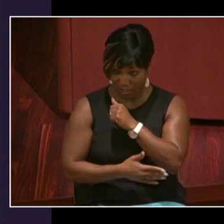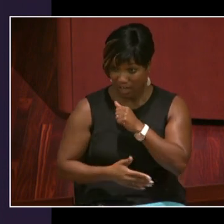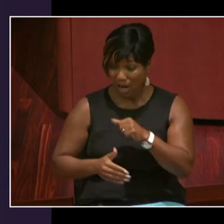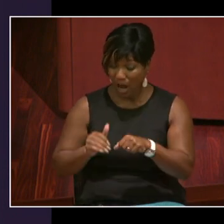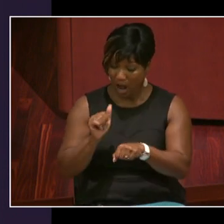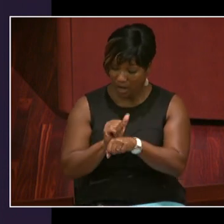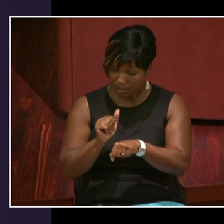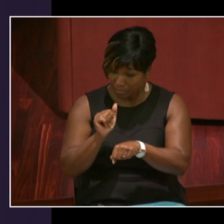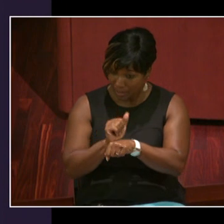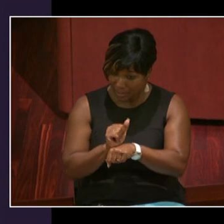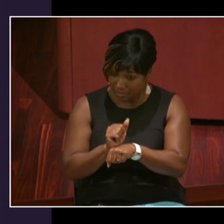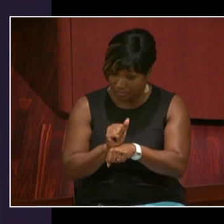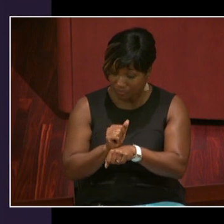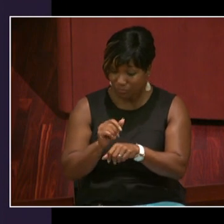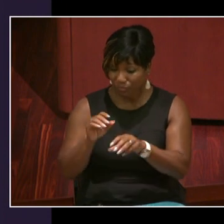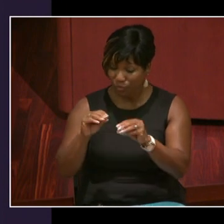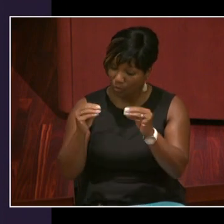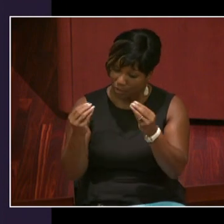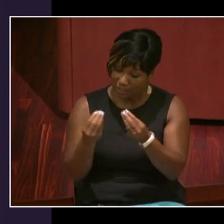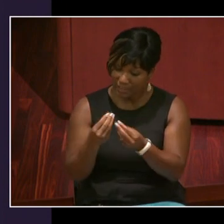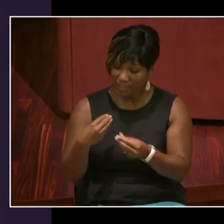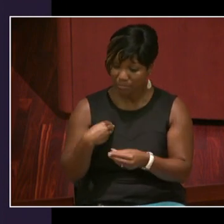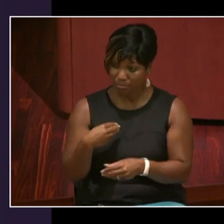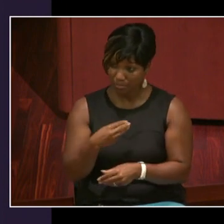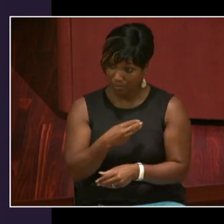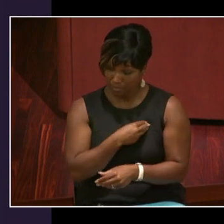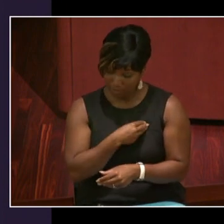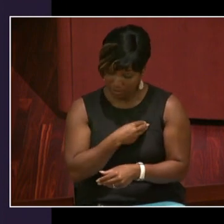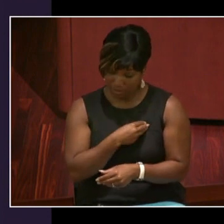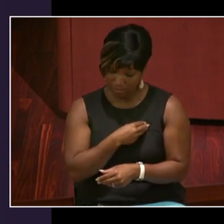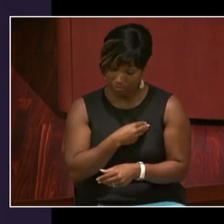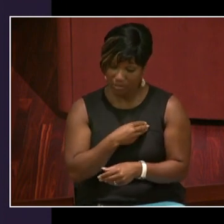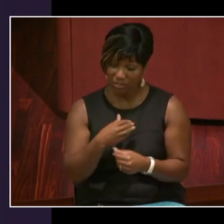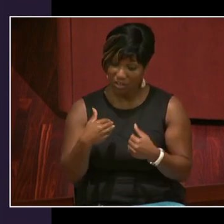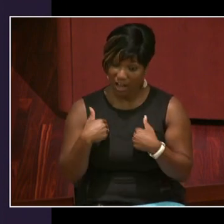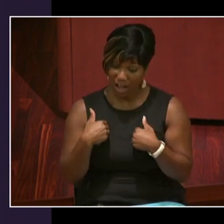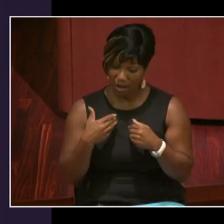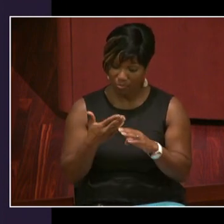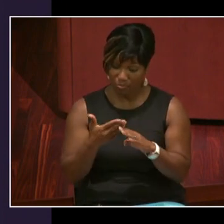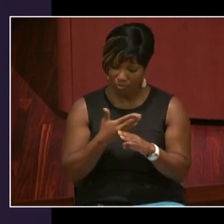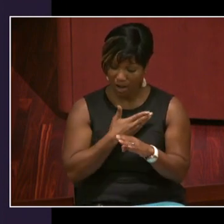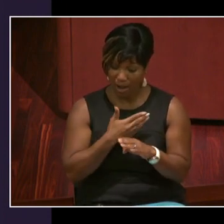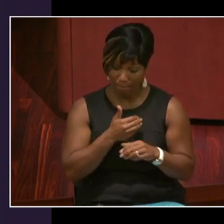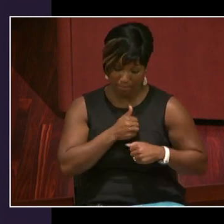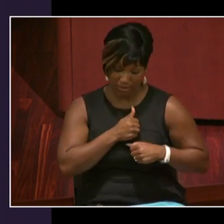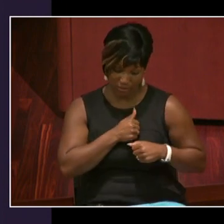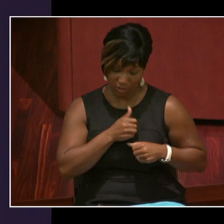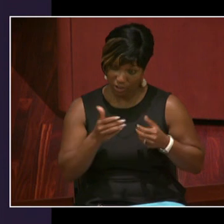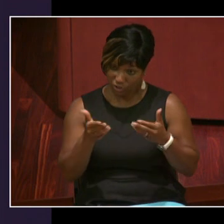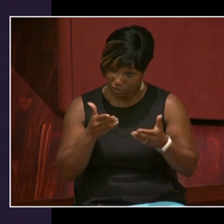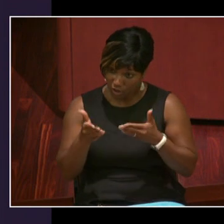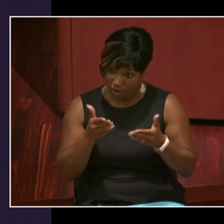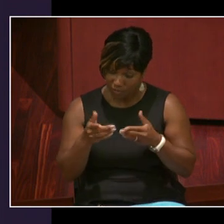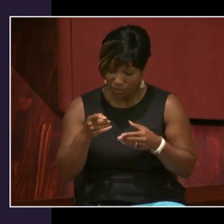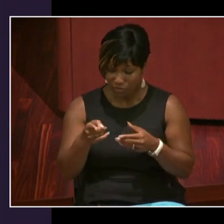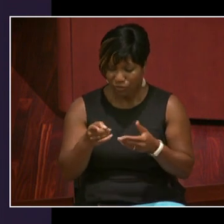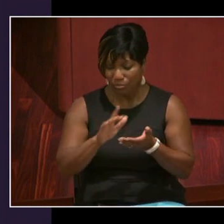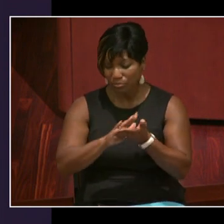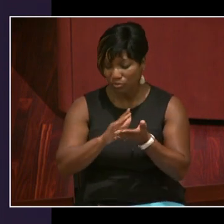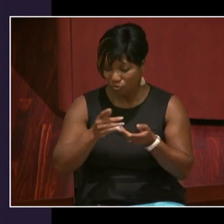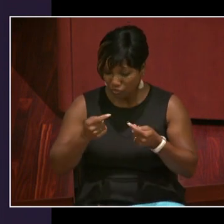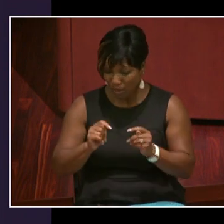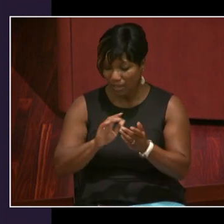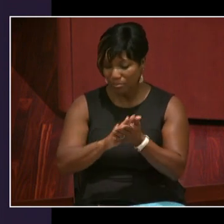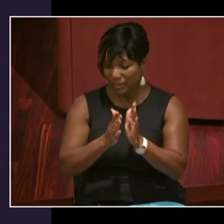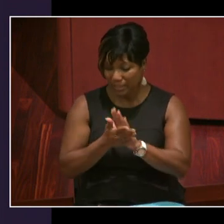occupation, organizational memberships, do you have prior military service? Have you tried to become naturalized in the